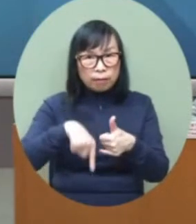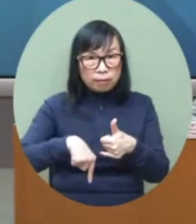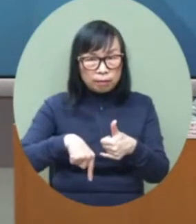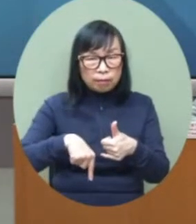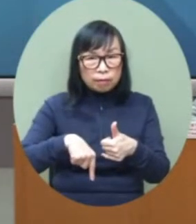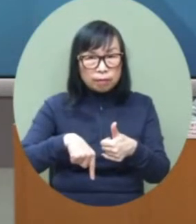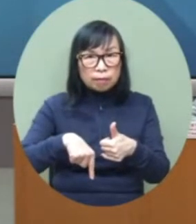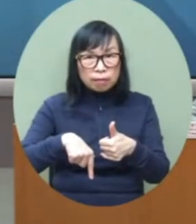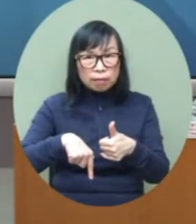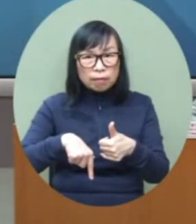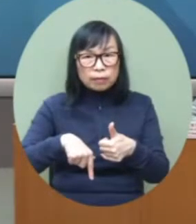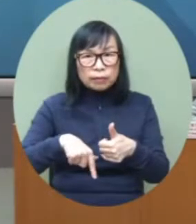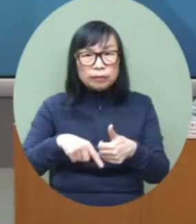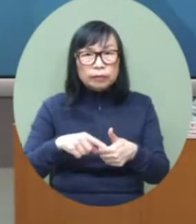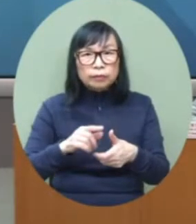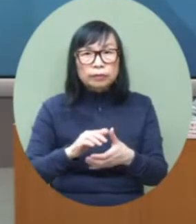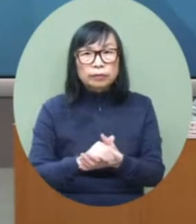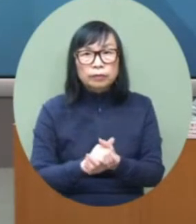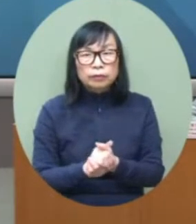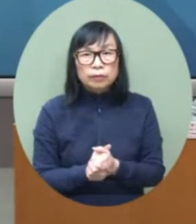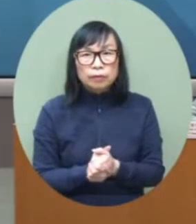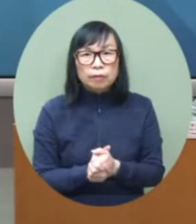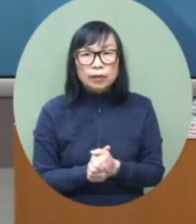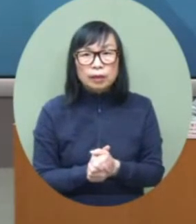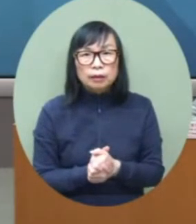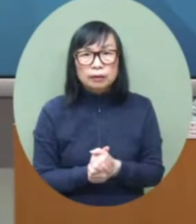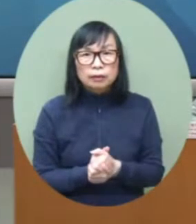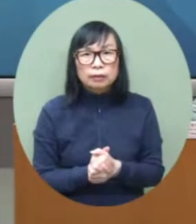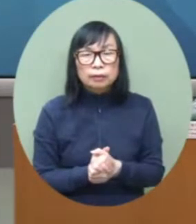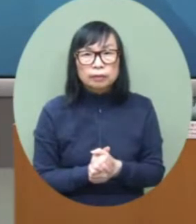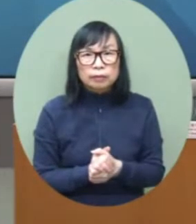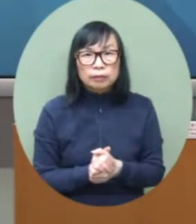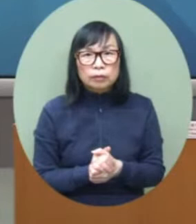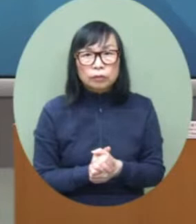12-month-olds to age 94 years old.